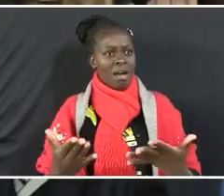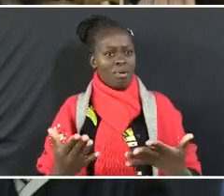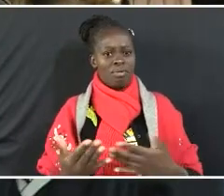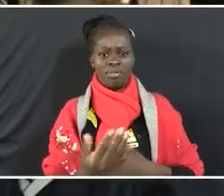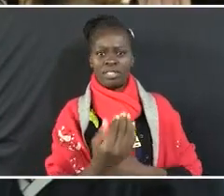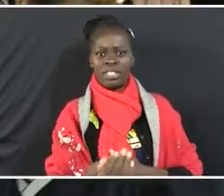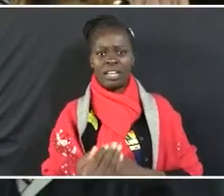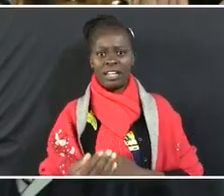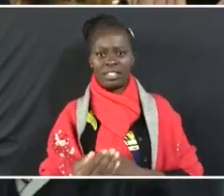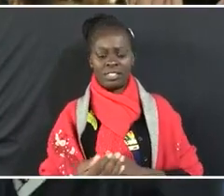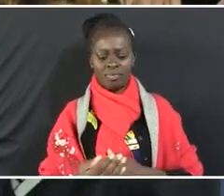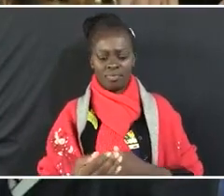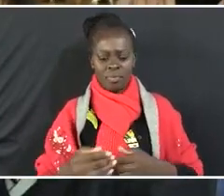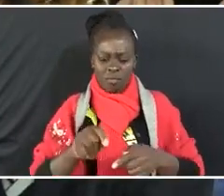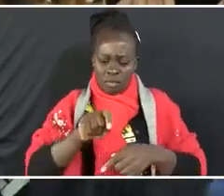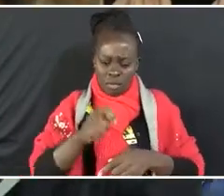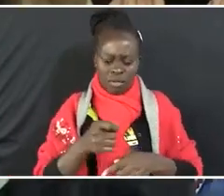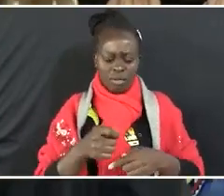How?